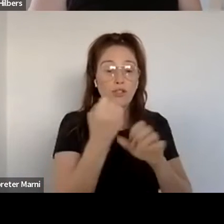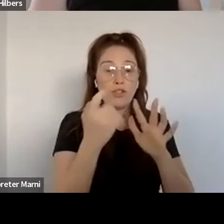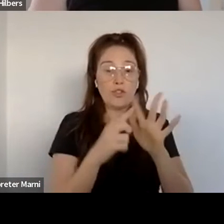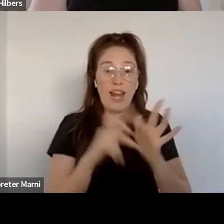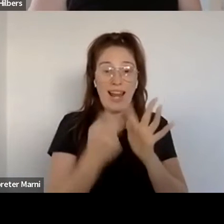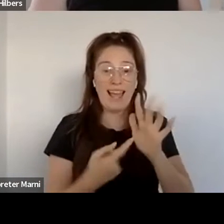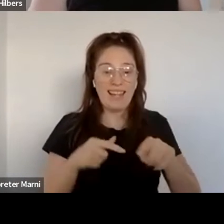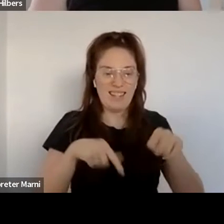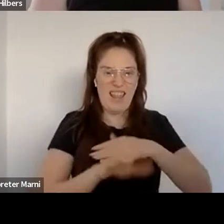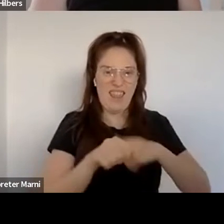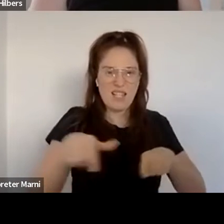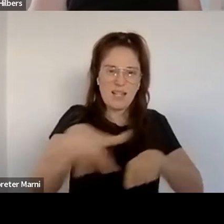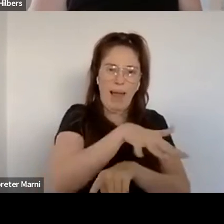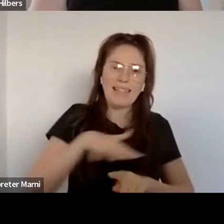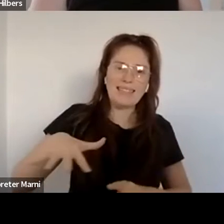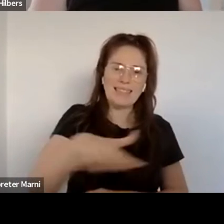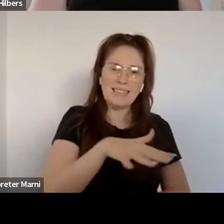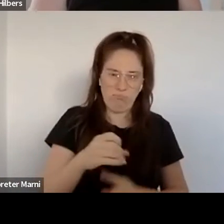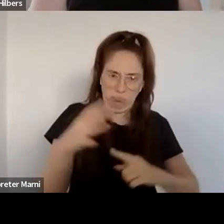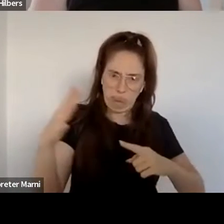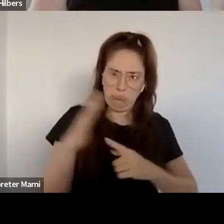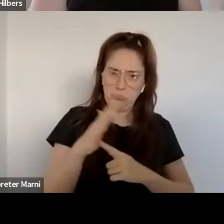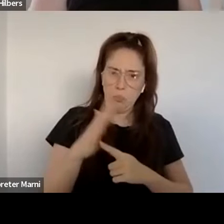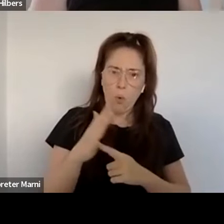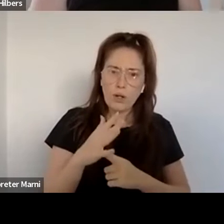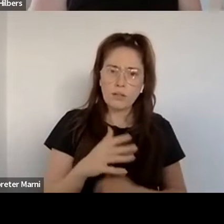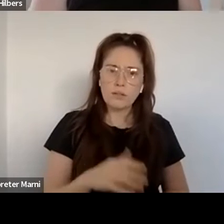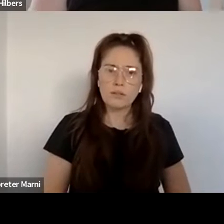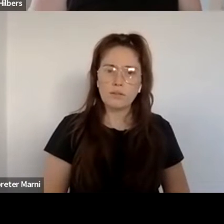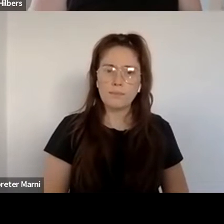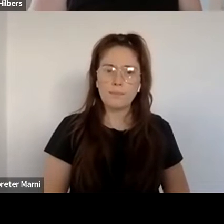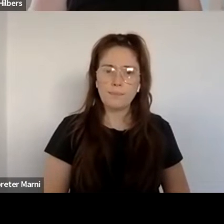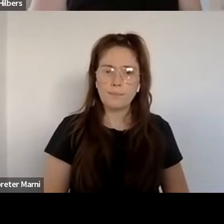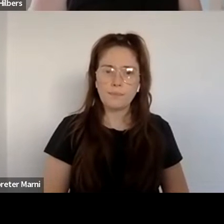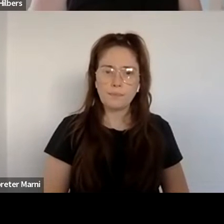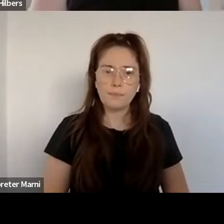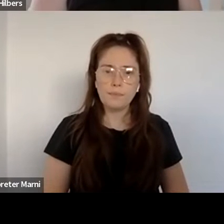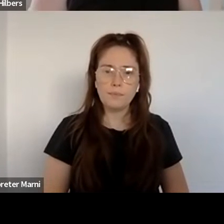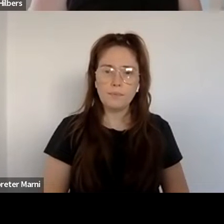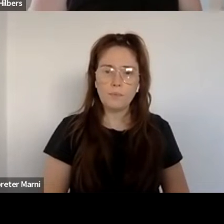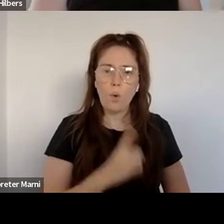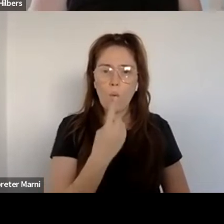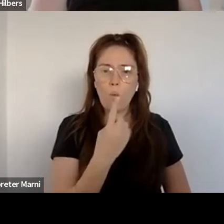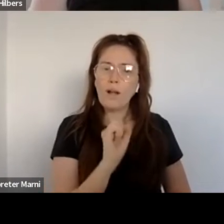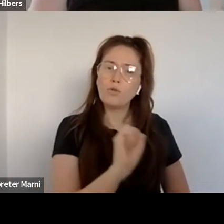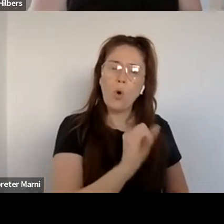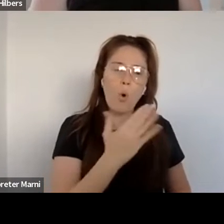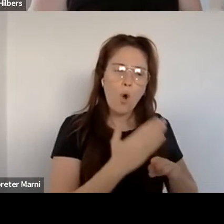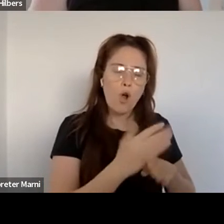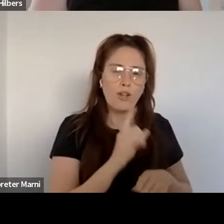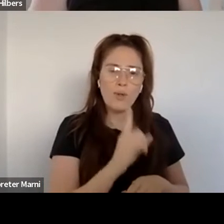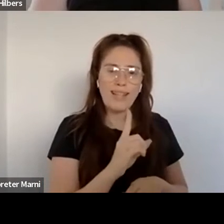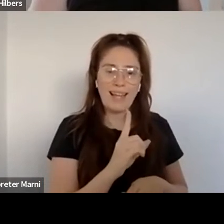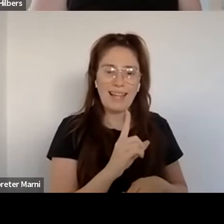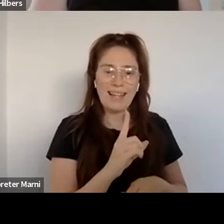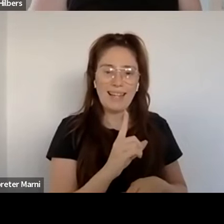I think it's a very important, it's as you say in one of your pieces, I think it's common ground. It's the